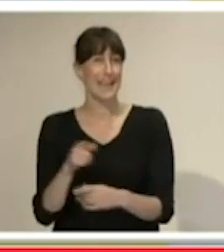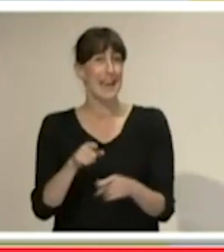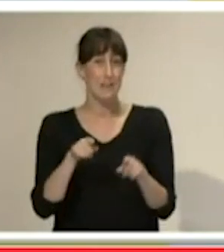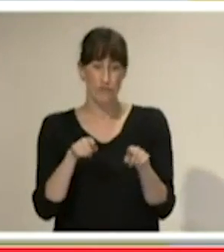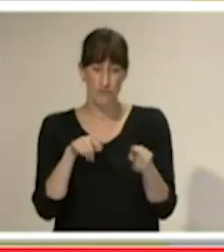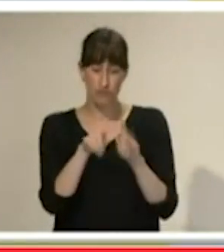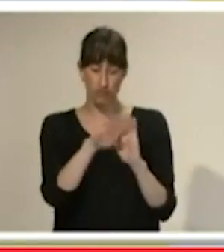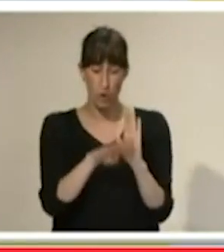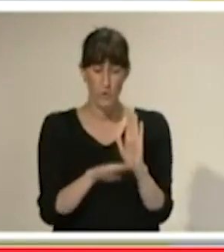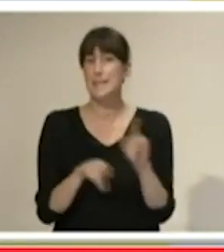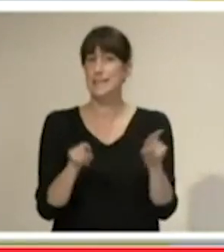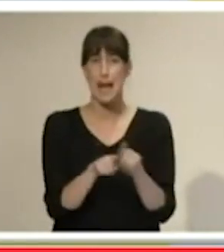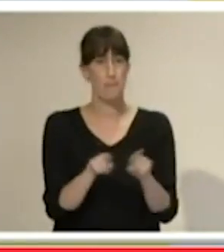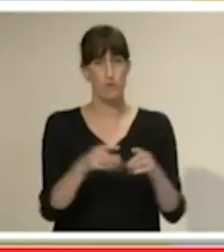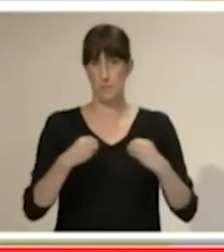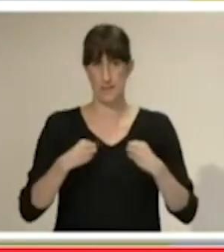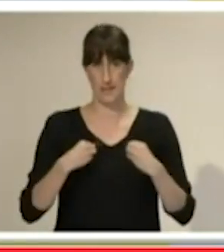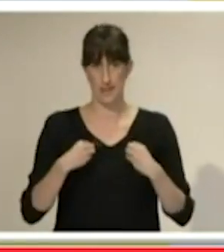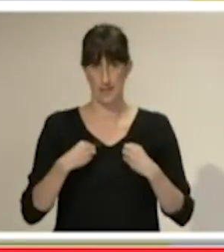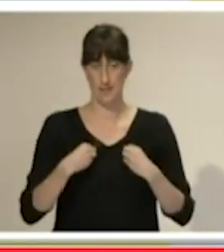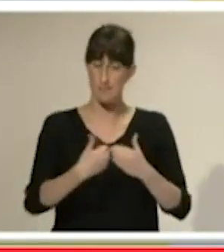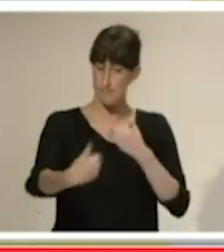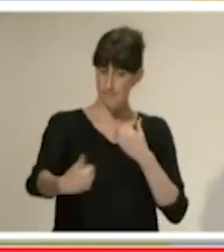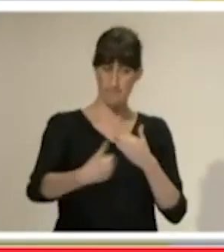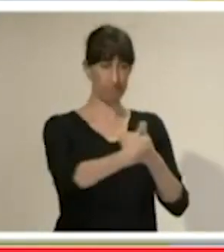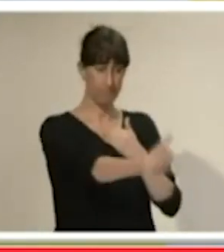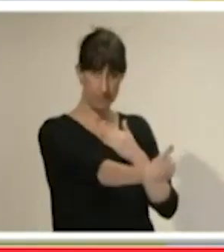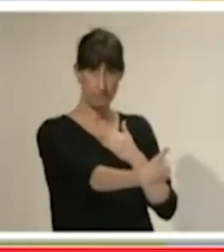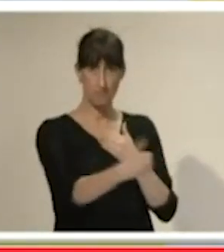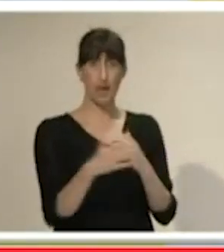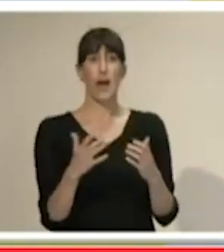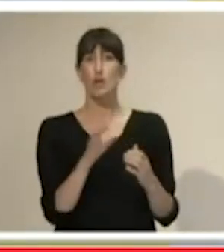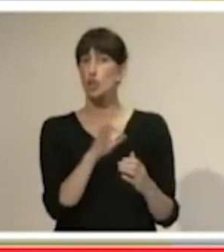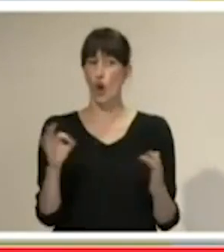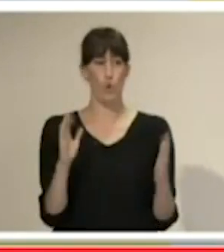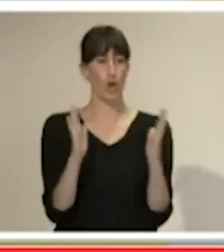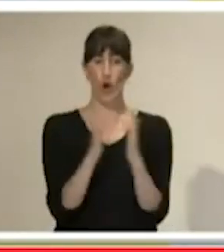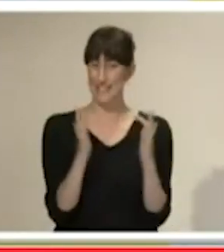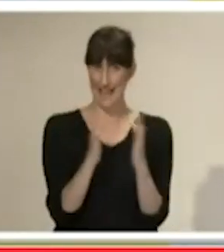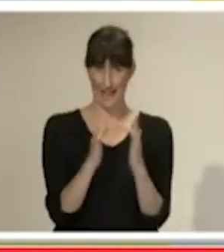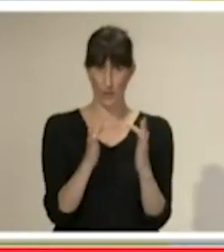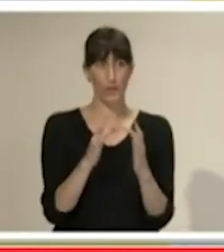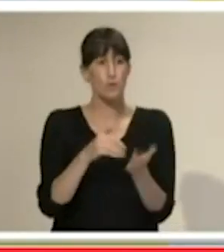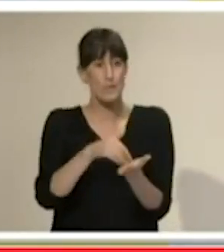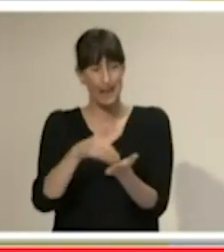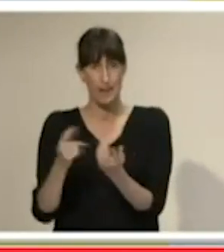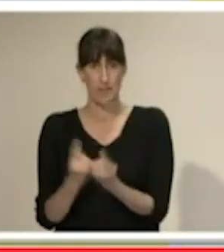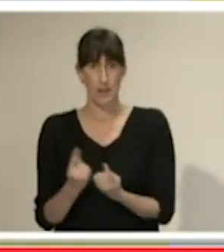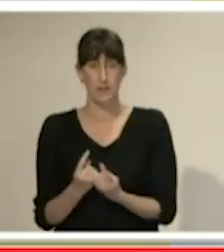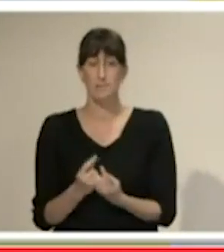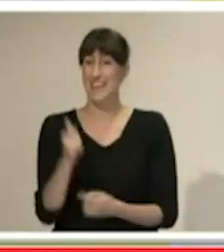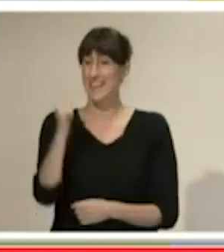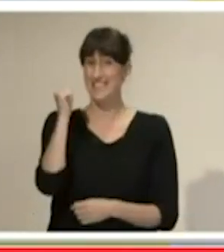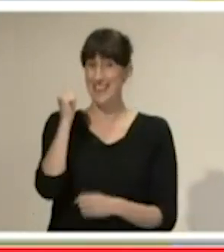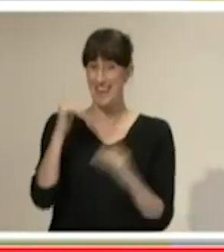now interacting in a contactless way with providers. And yesterday, like me, you will have seen some aspects of Level 3 were a little